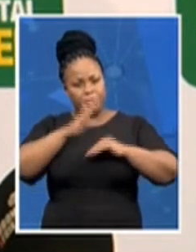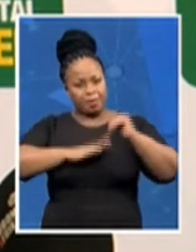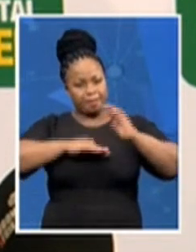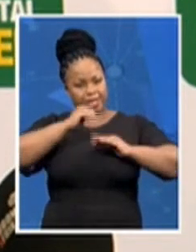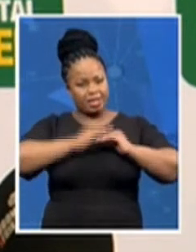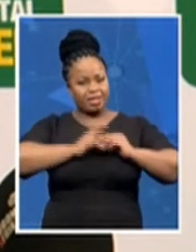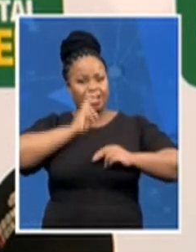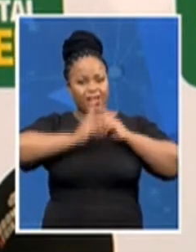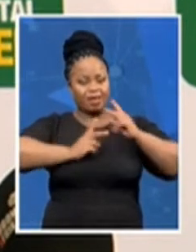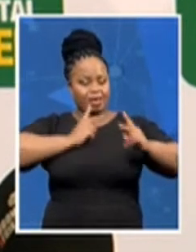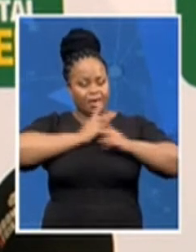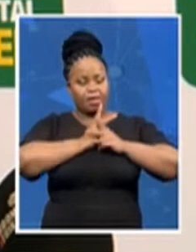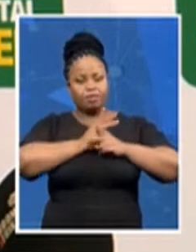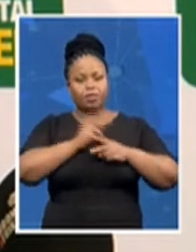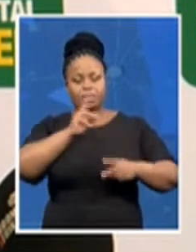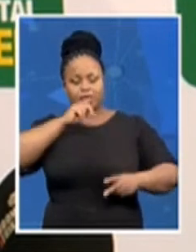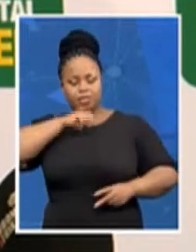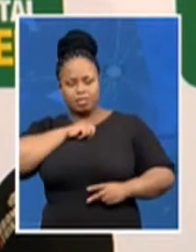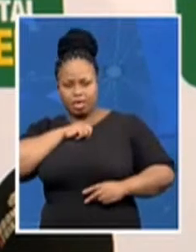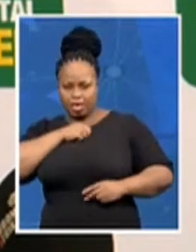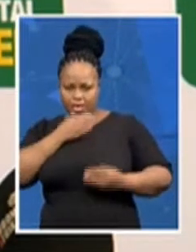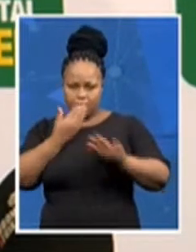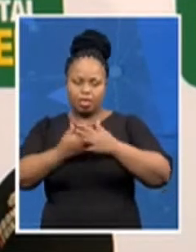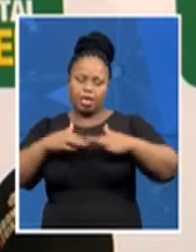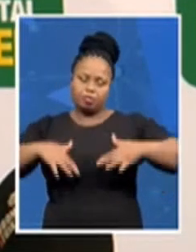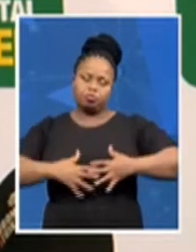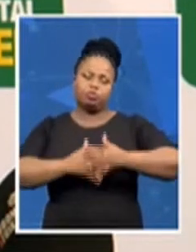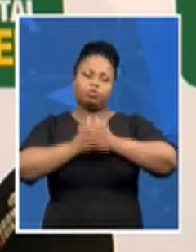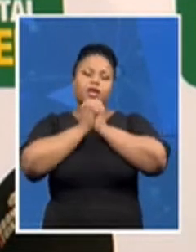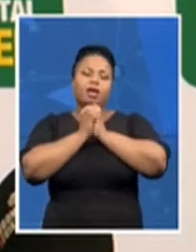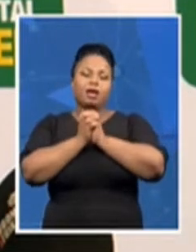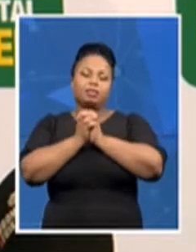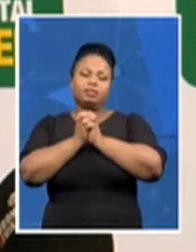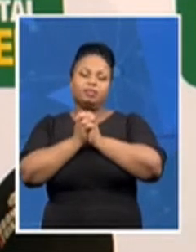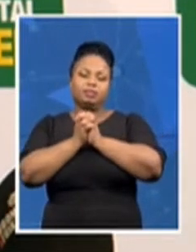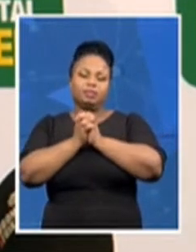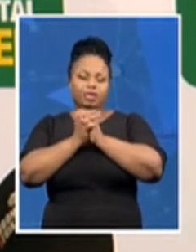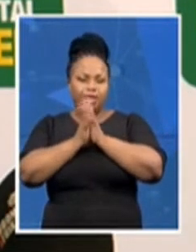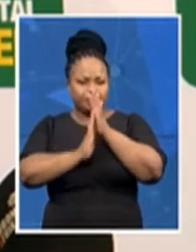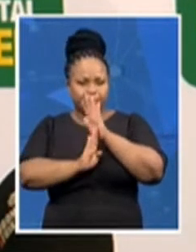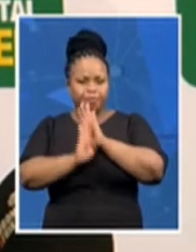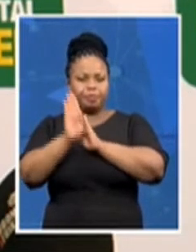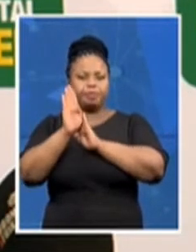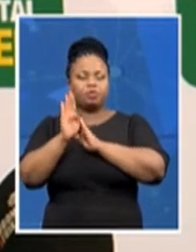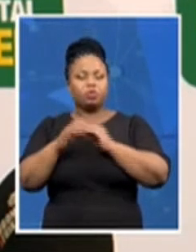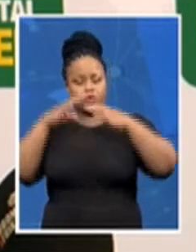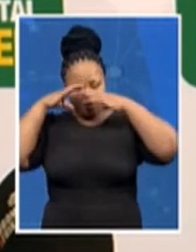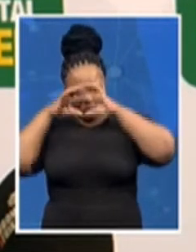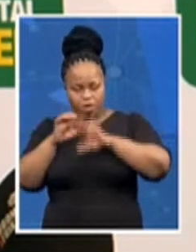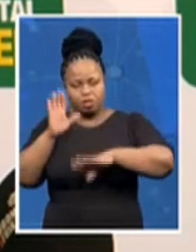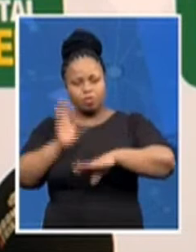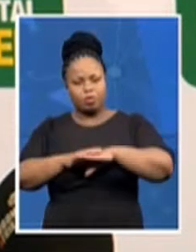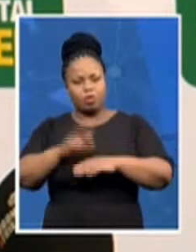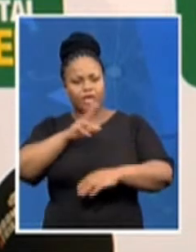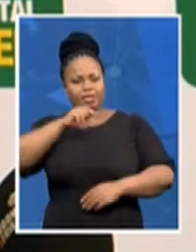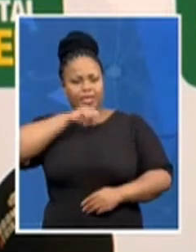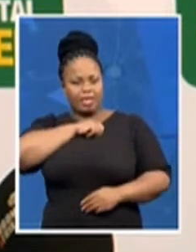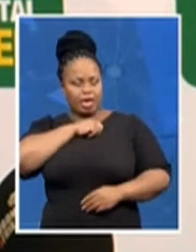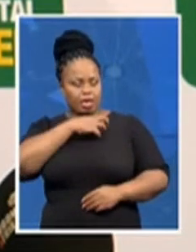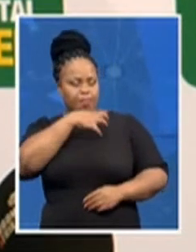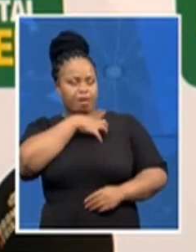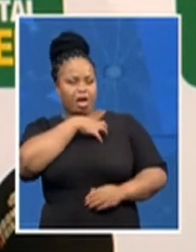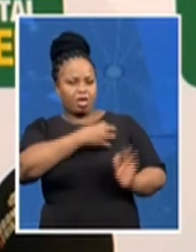and uniting. We will focus on promoting KZN brand in domestic, continental,